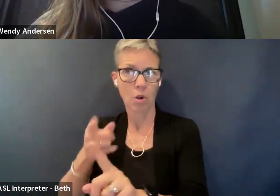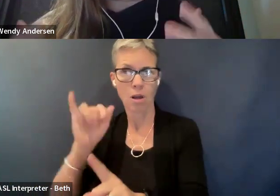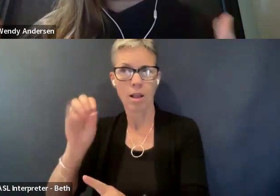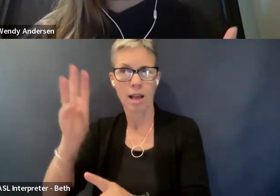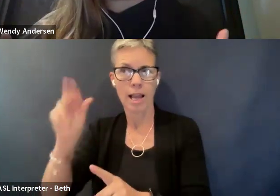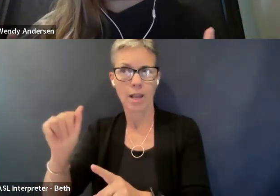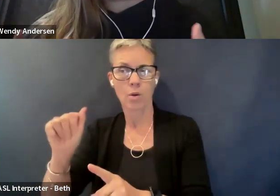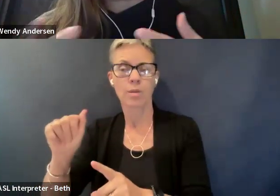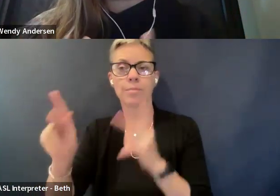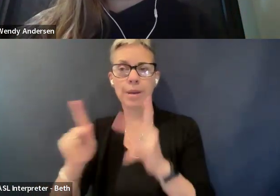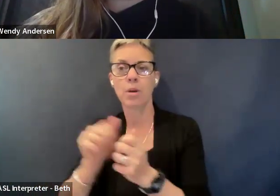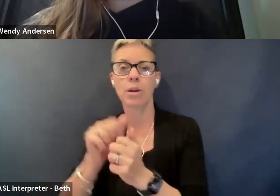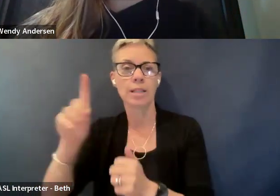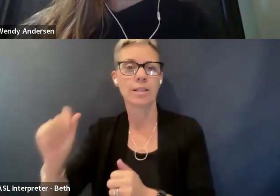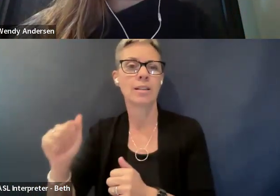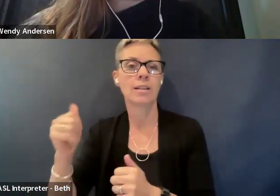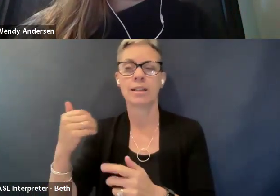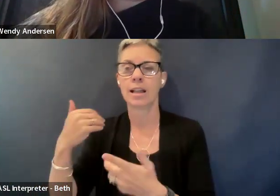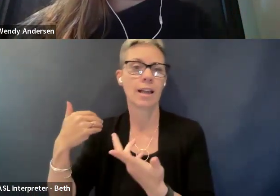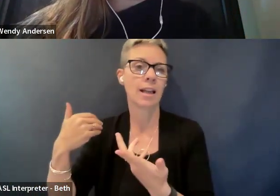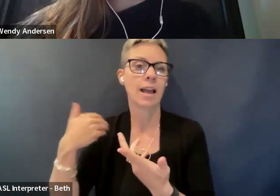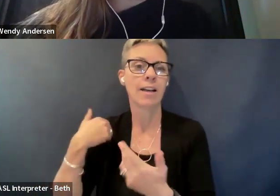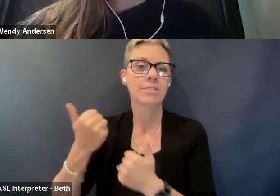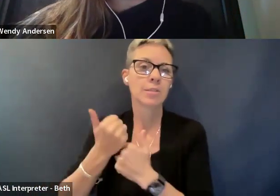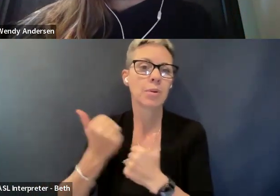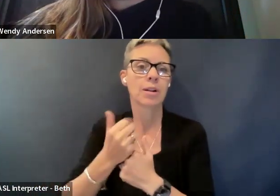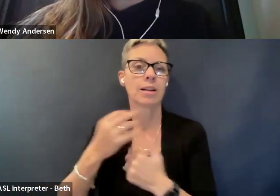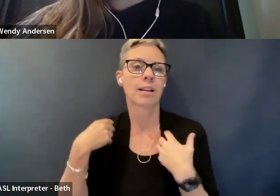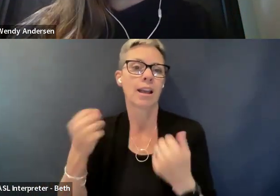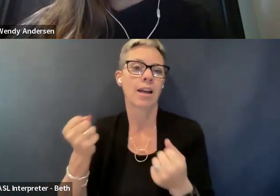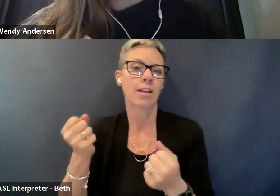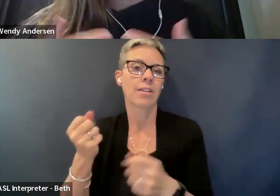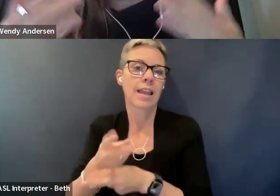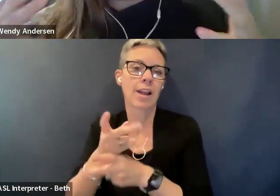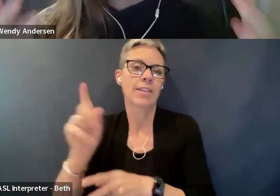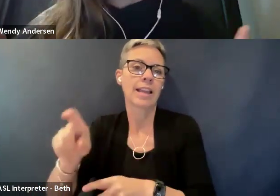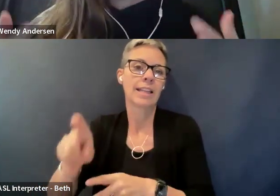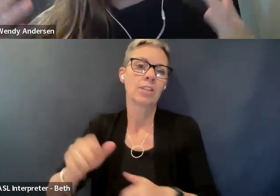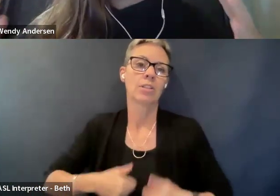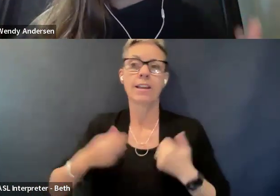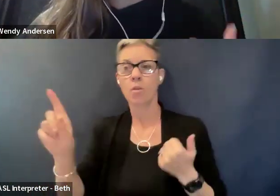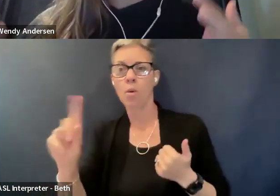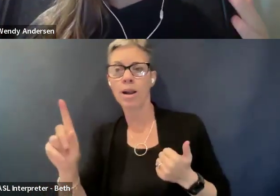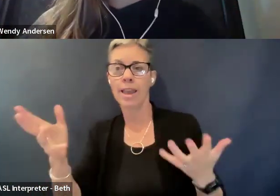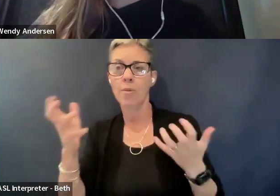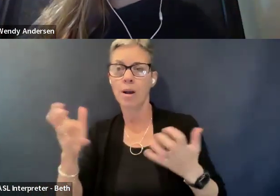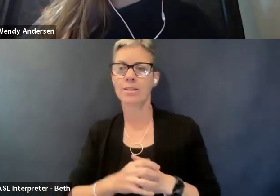the support, the healthcare they need to live in the community setting of their choice. I always like to say we want to live, work, and